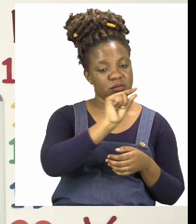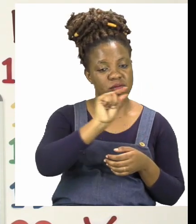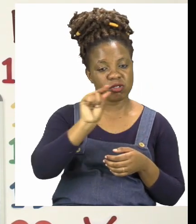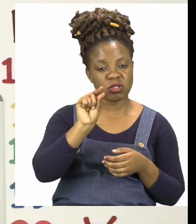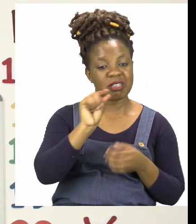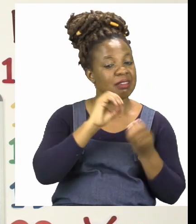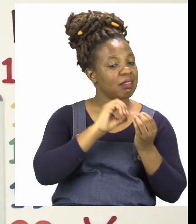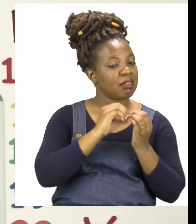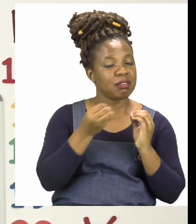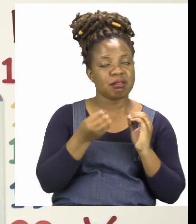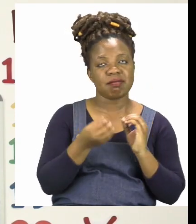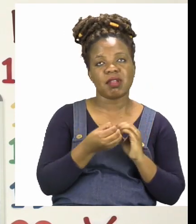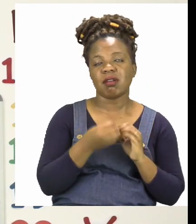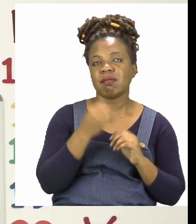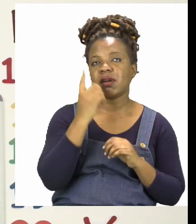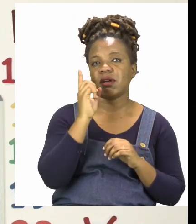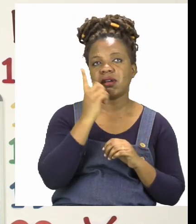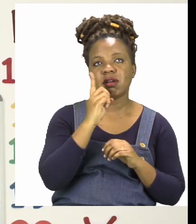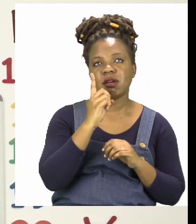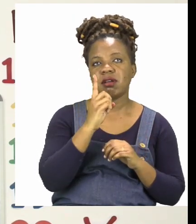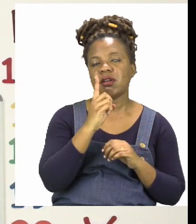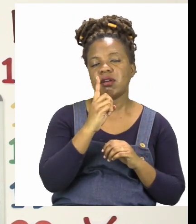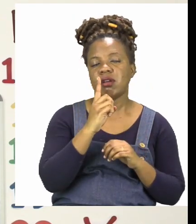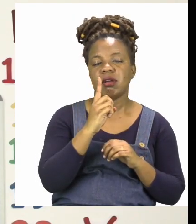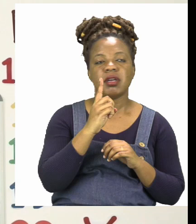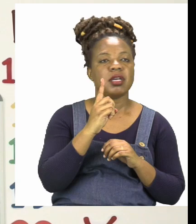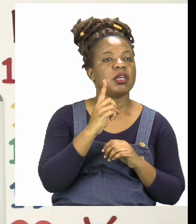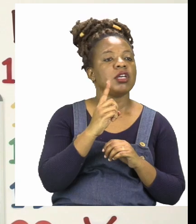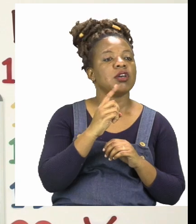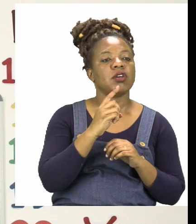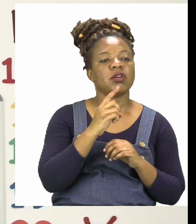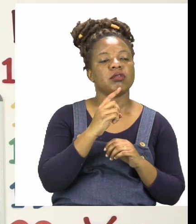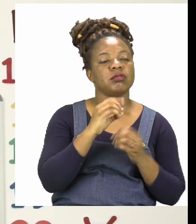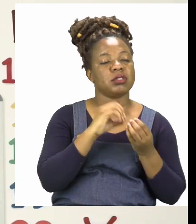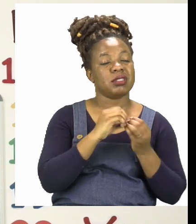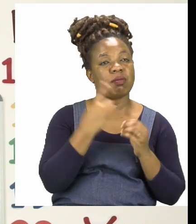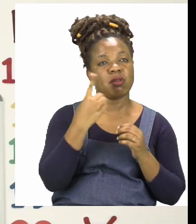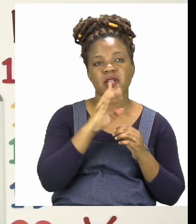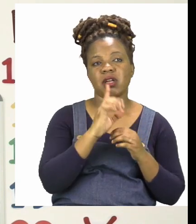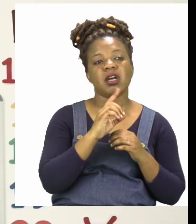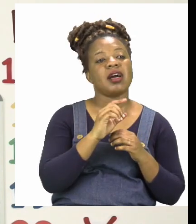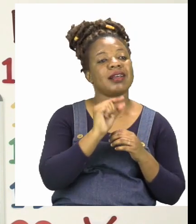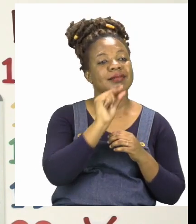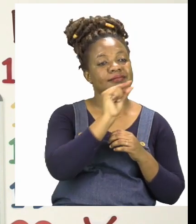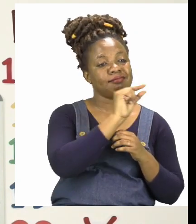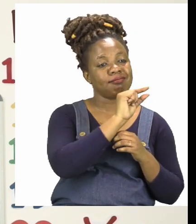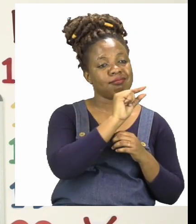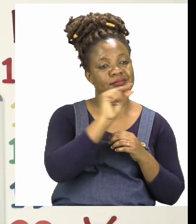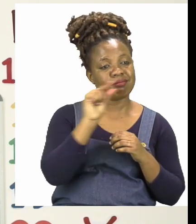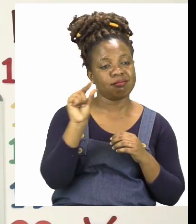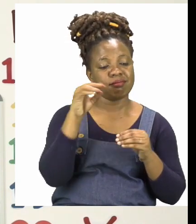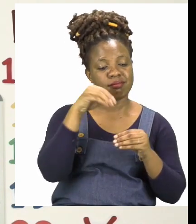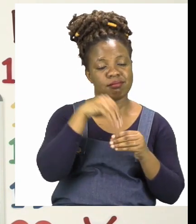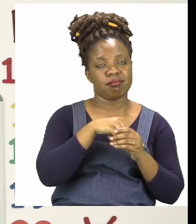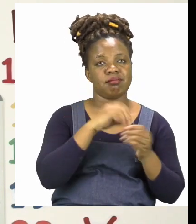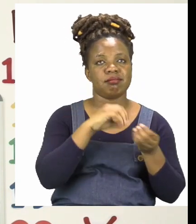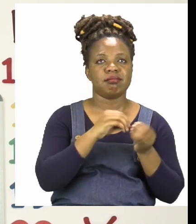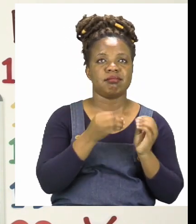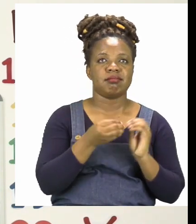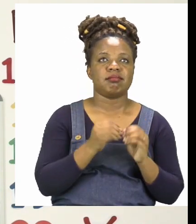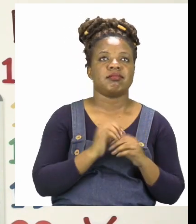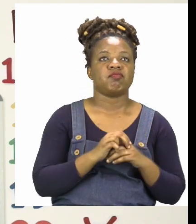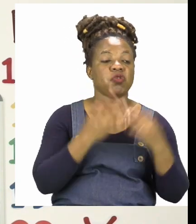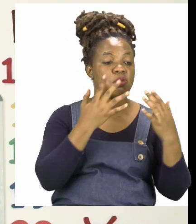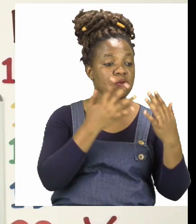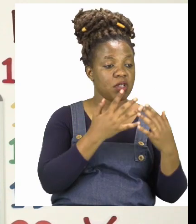sums need a number and a sentence. Now that we're done with that one, I want you to please join me for the next